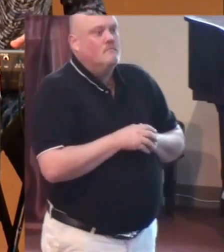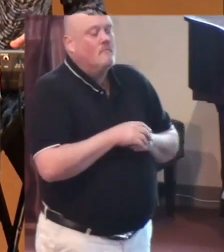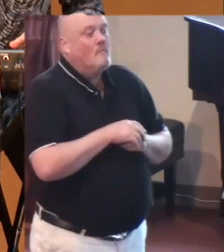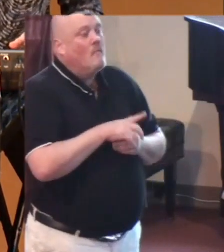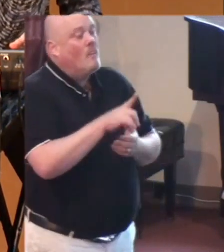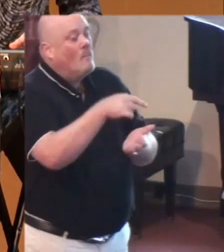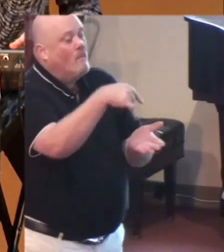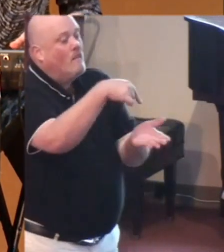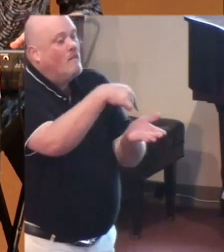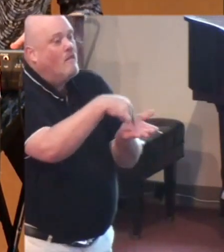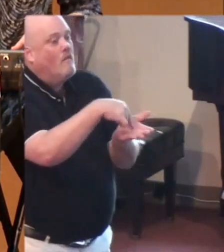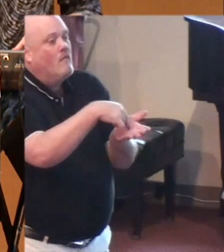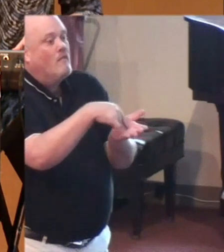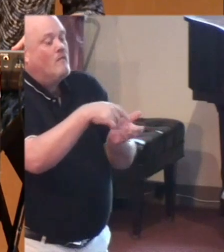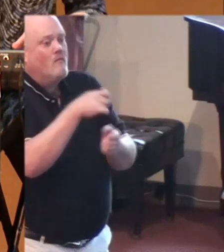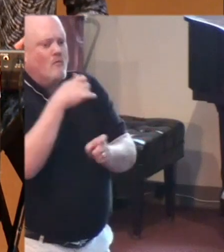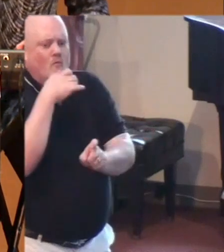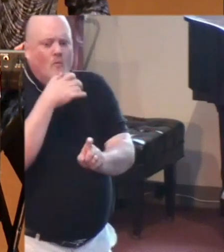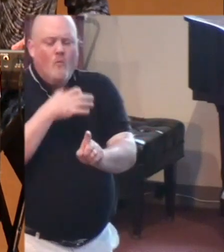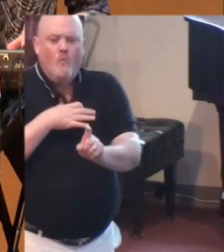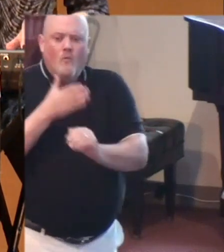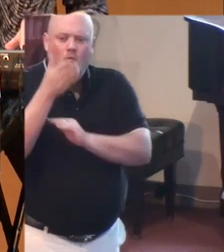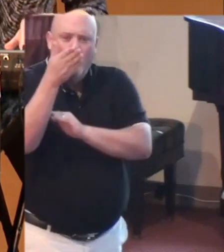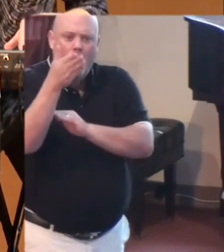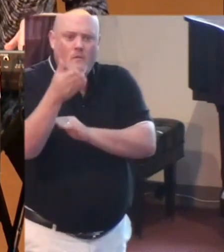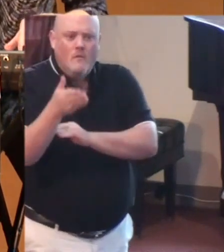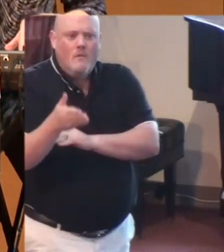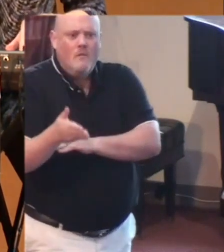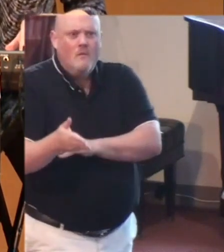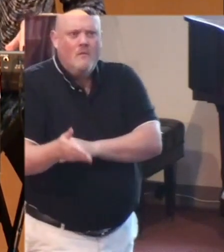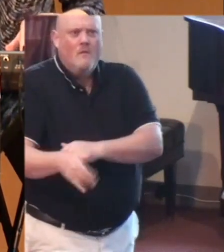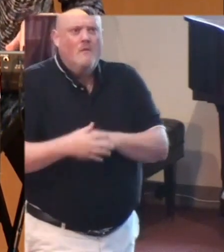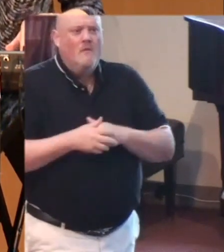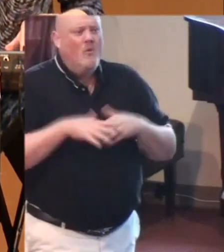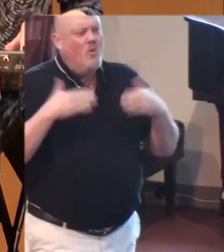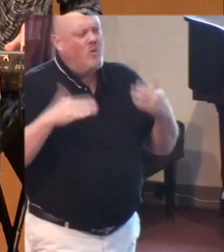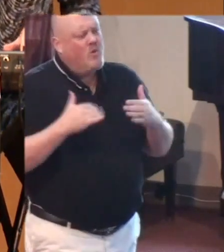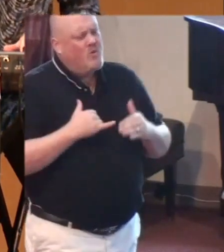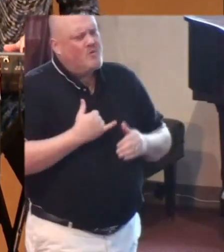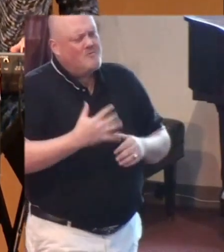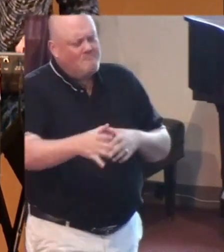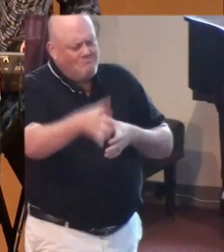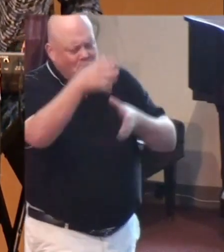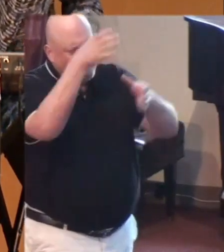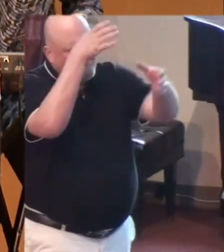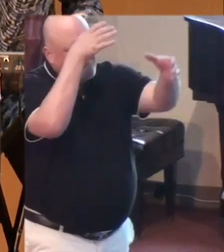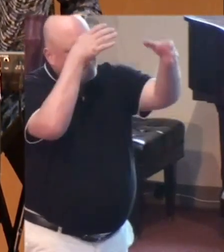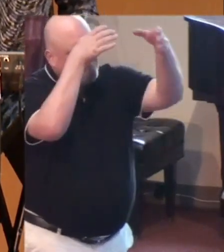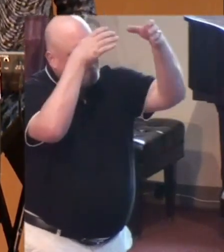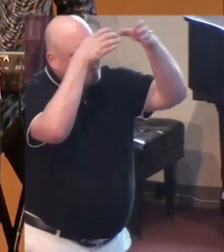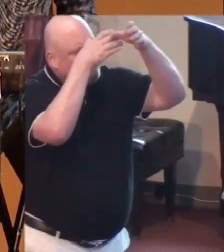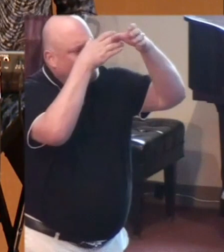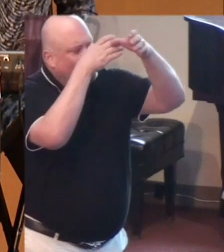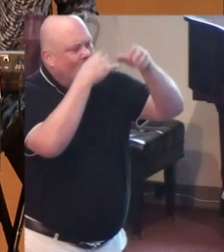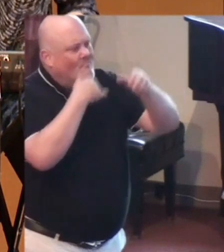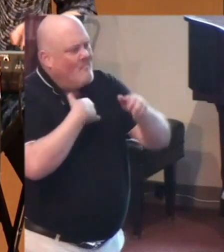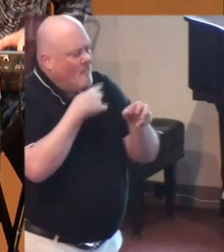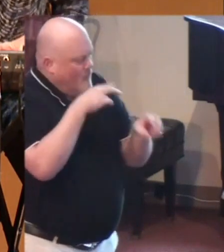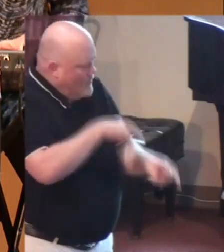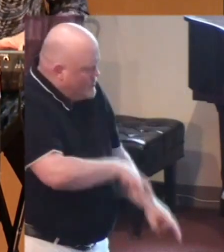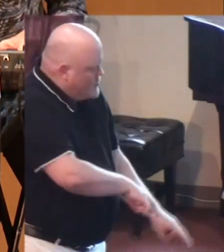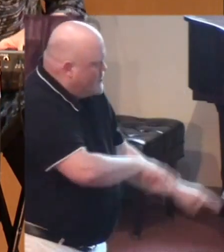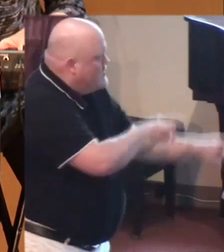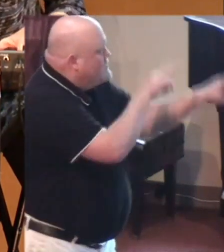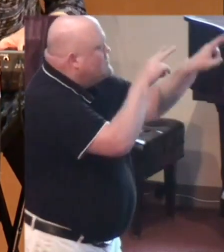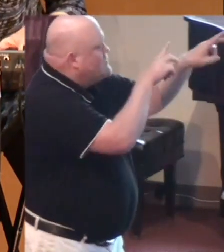This is the woman who had all the answers, the one I would lean on